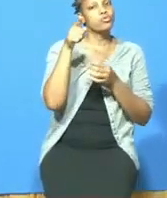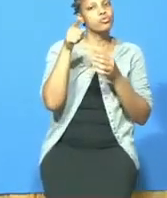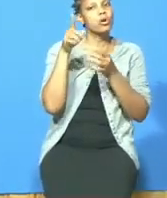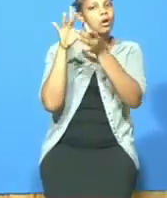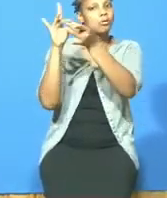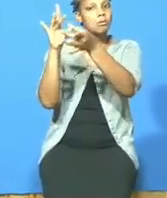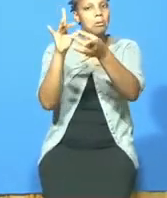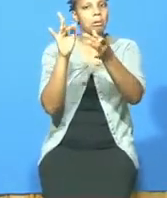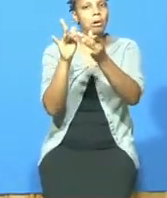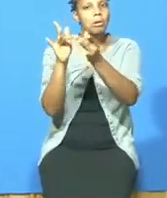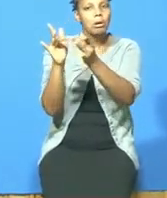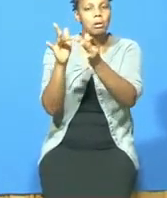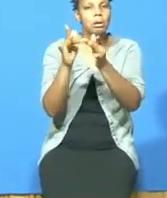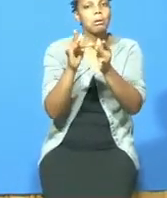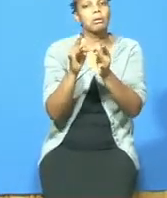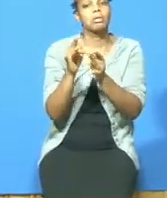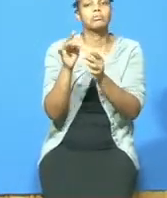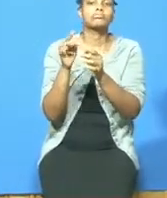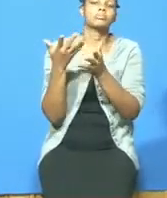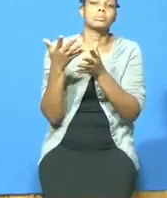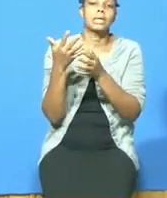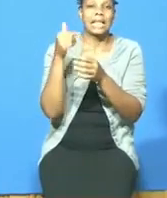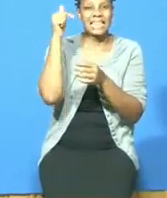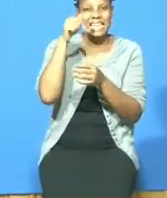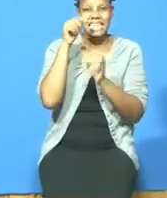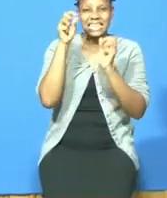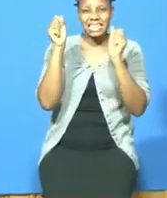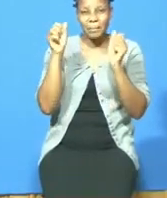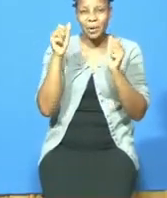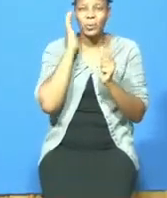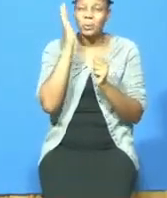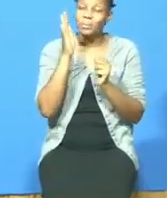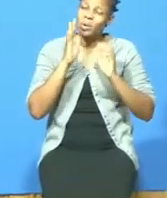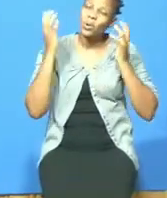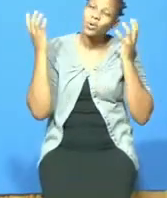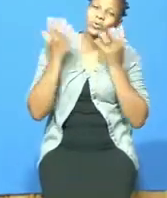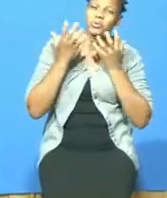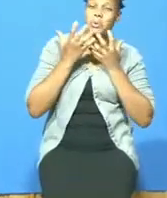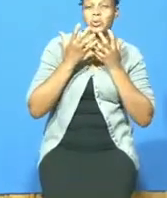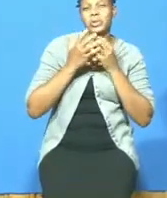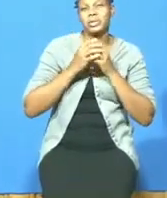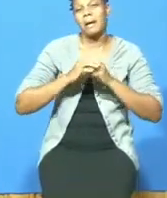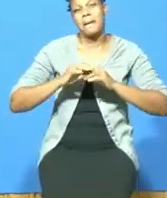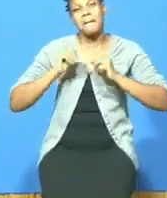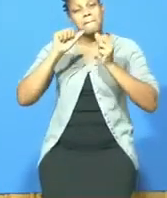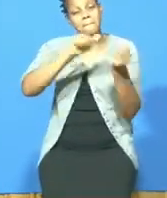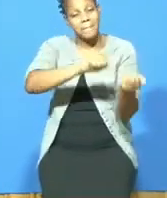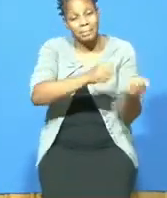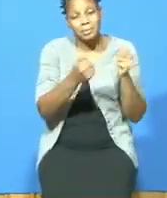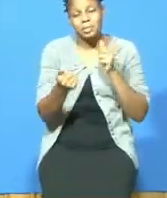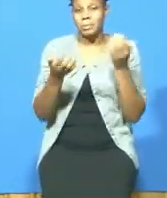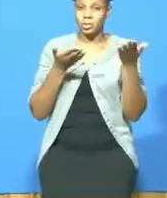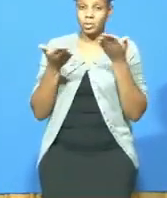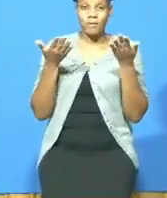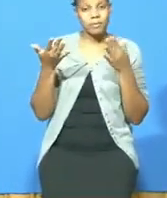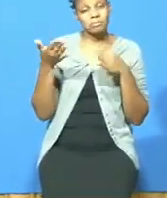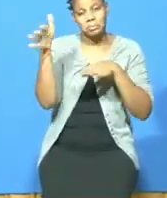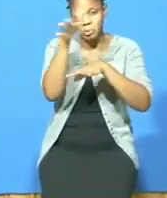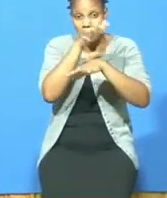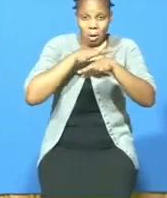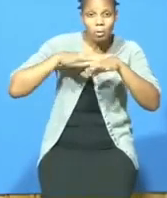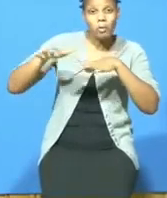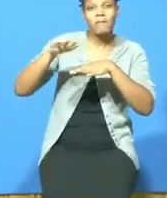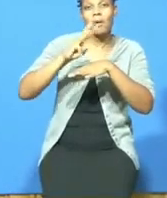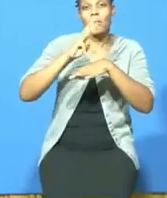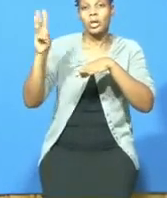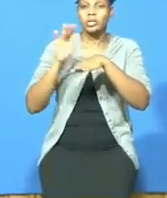this coming Sabbath is going to be a tremendous baptismal service right across West